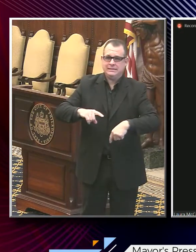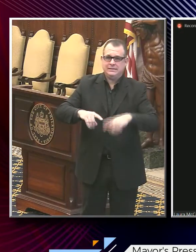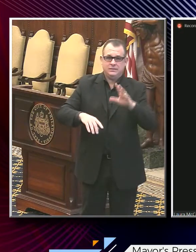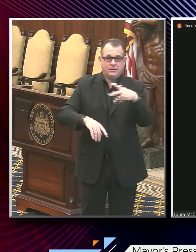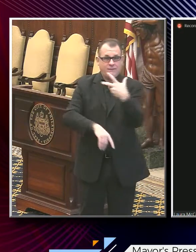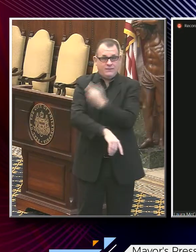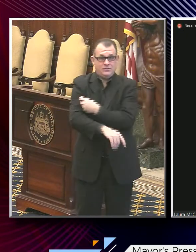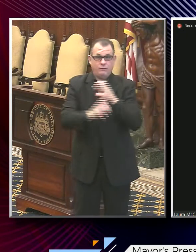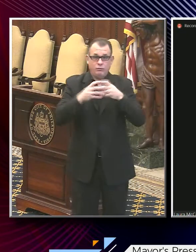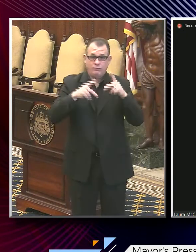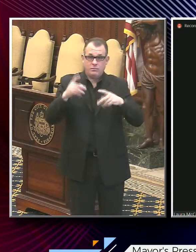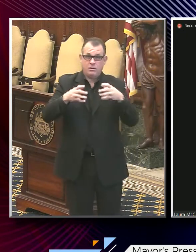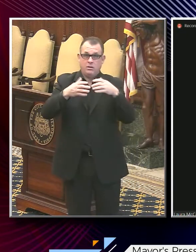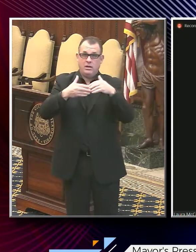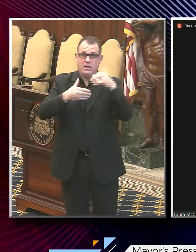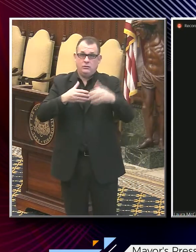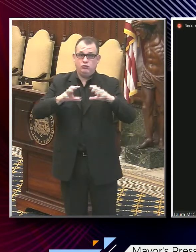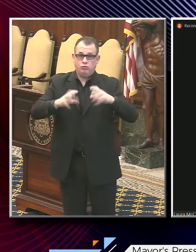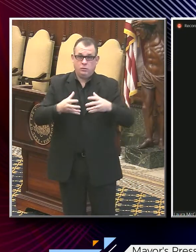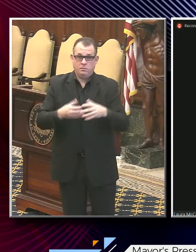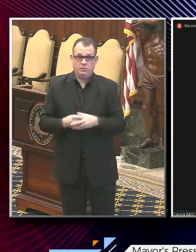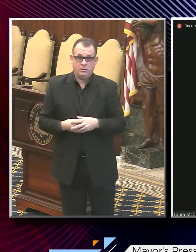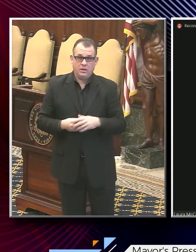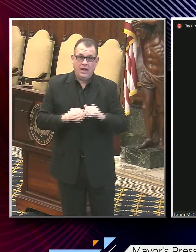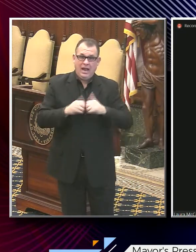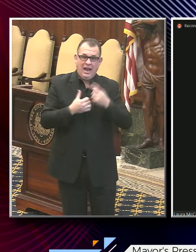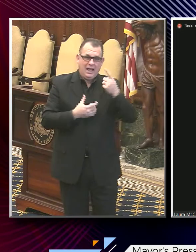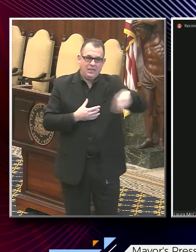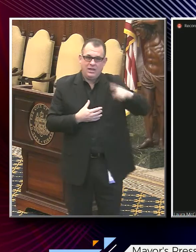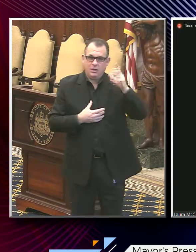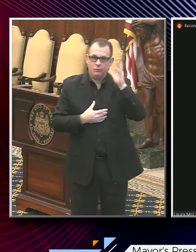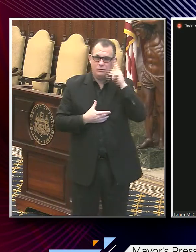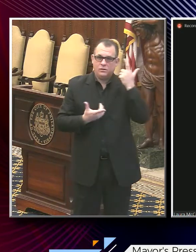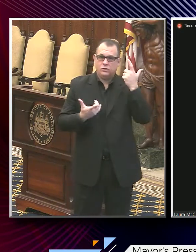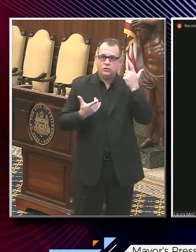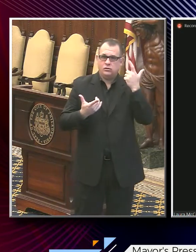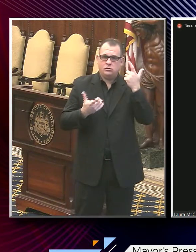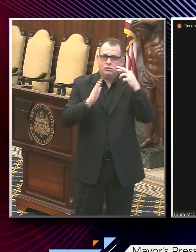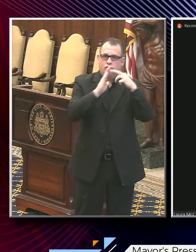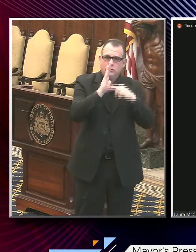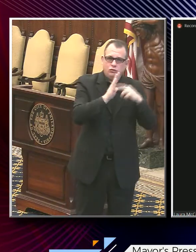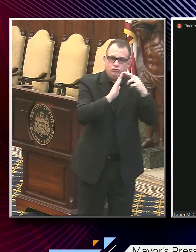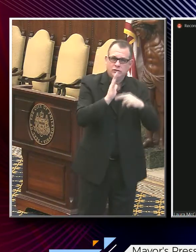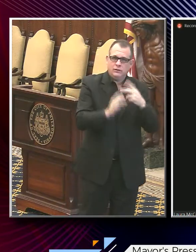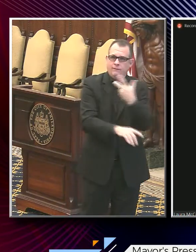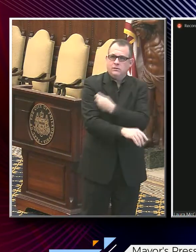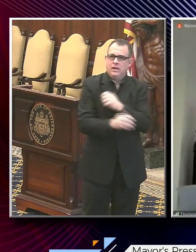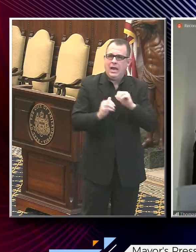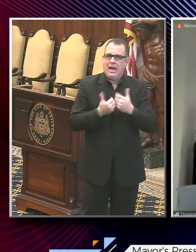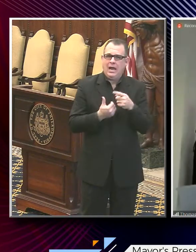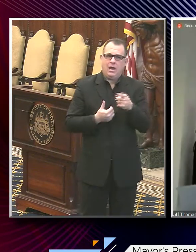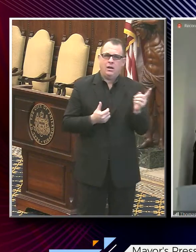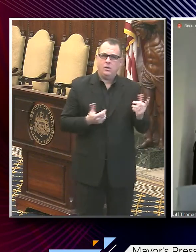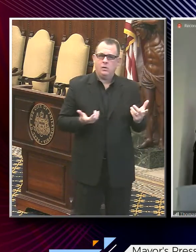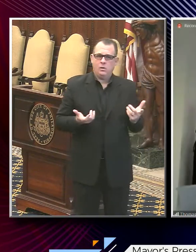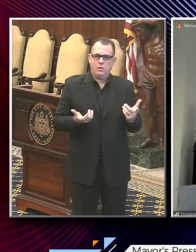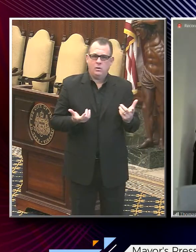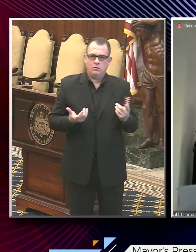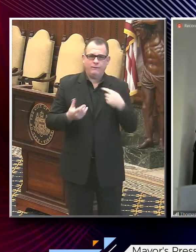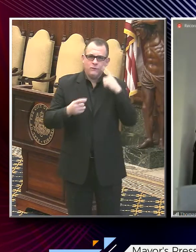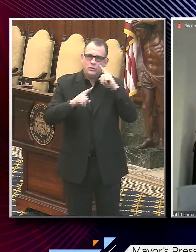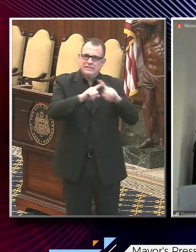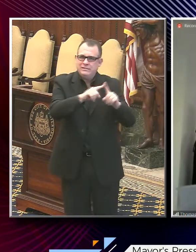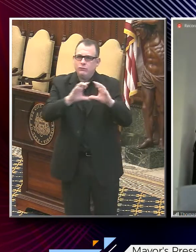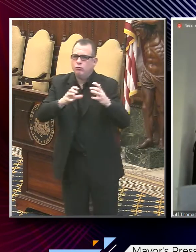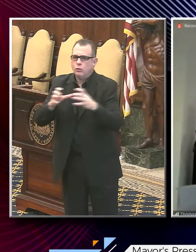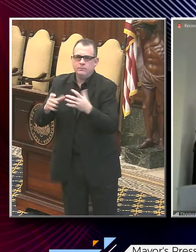vaccine for this next group of people to be vaccinated, how will they register to get the vaccine? Well, there are